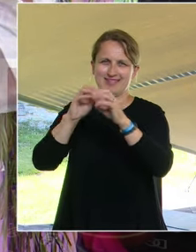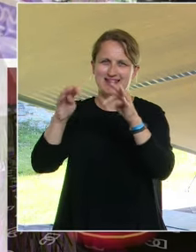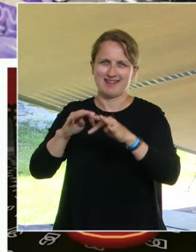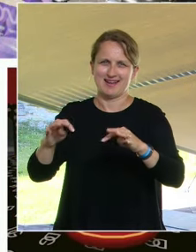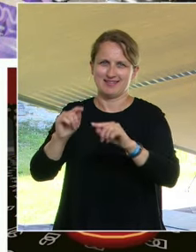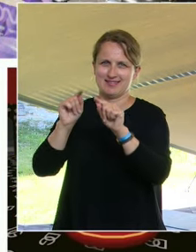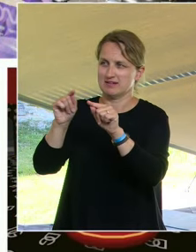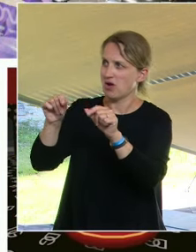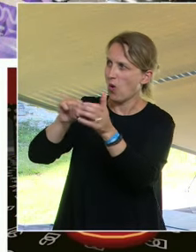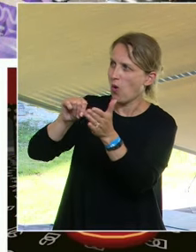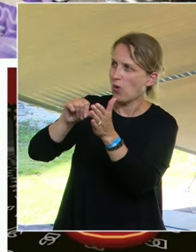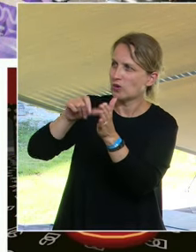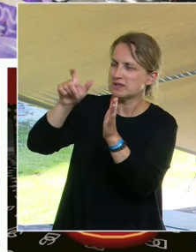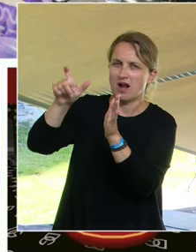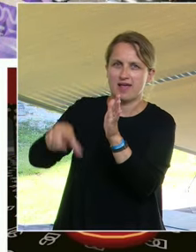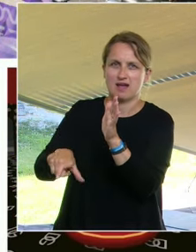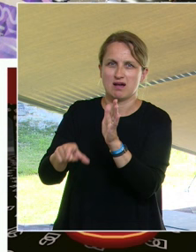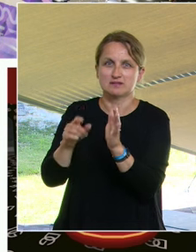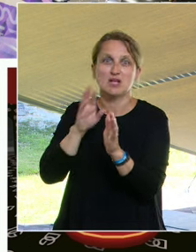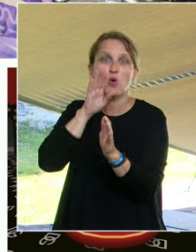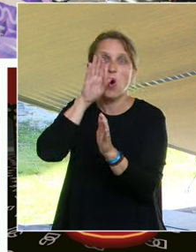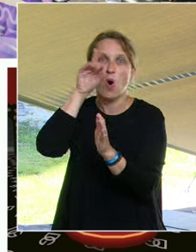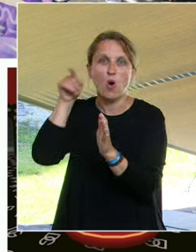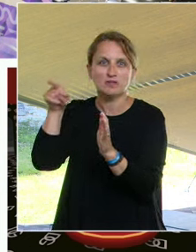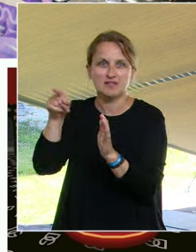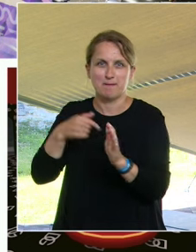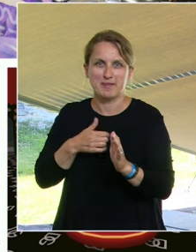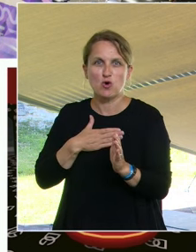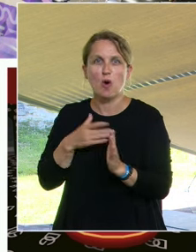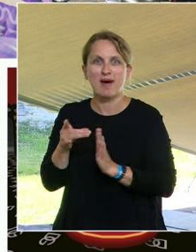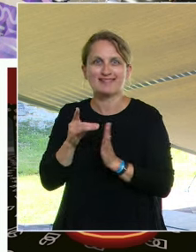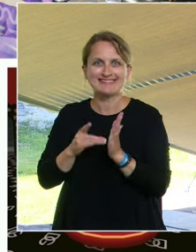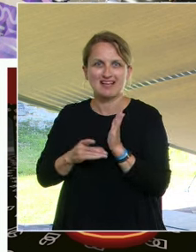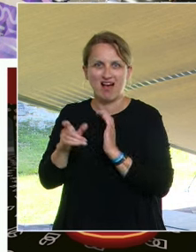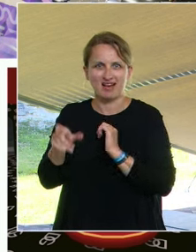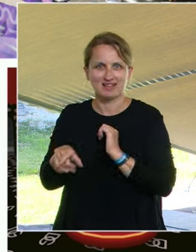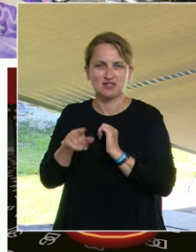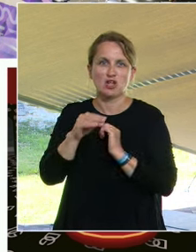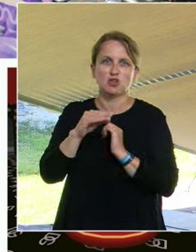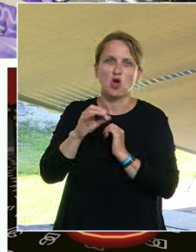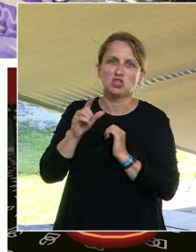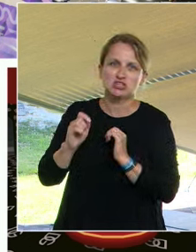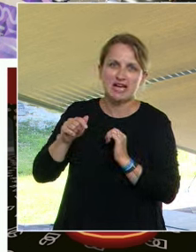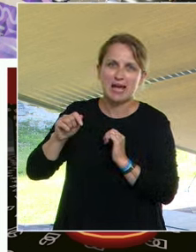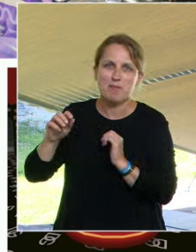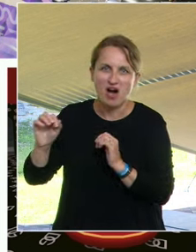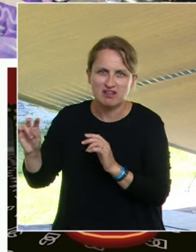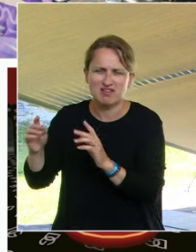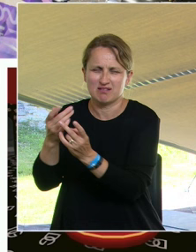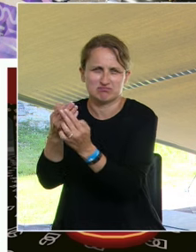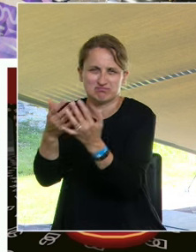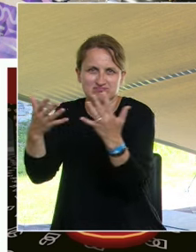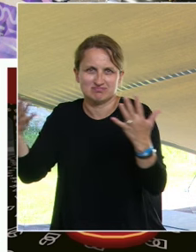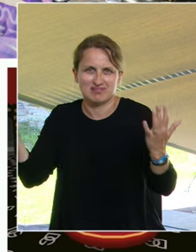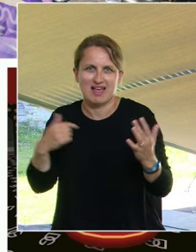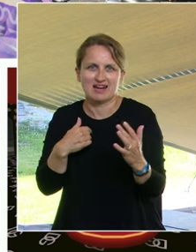participant here, of course, the pink one down is my design. But we have a Dolce & Gabbana here and, you know, a lot of great